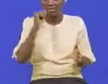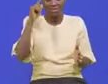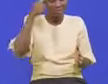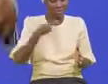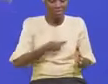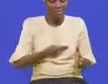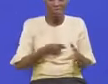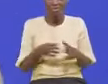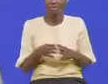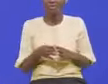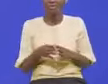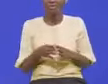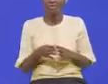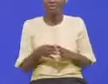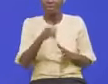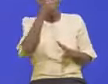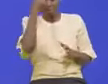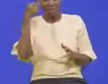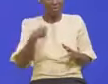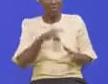Kristoa.